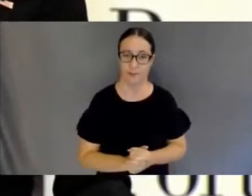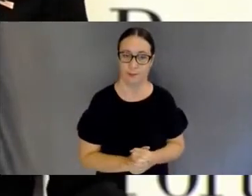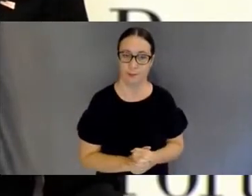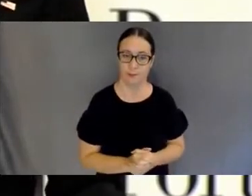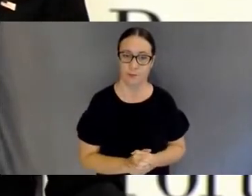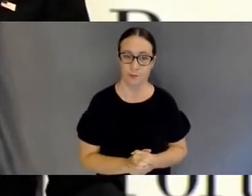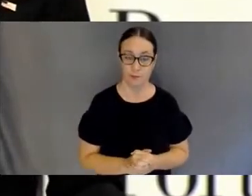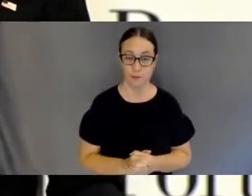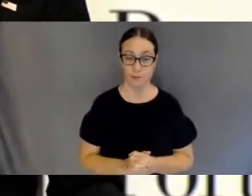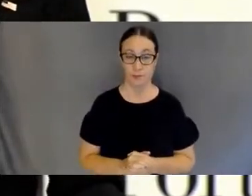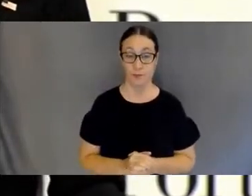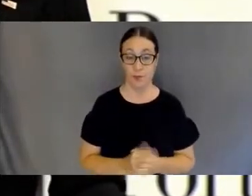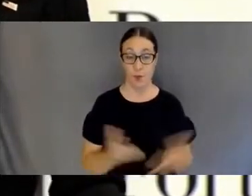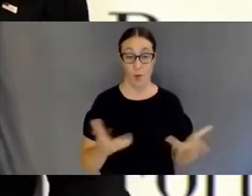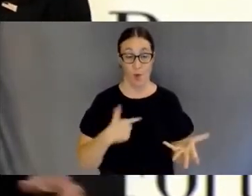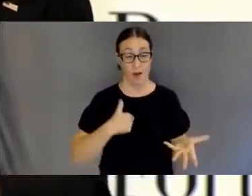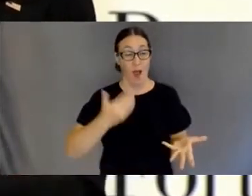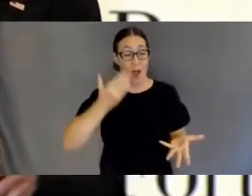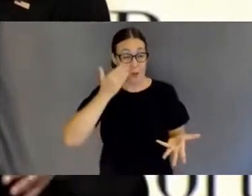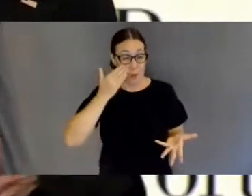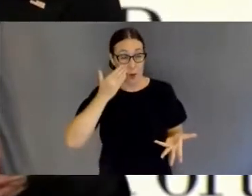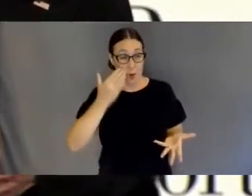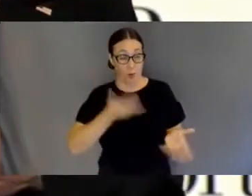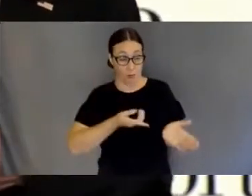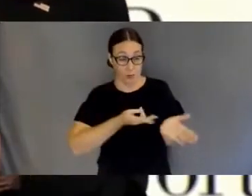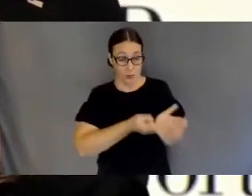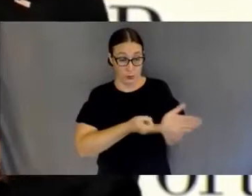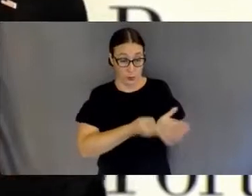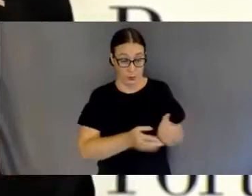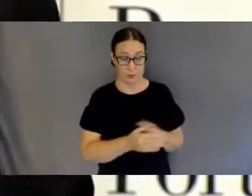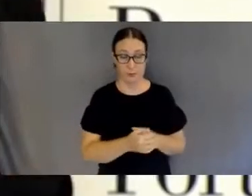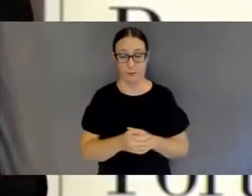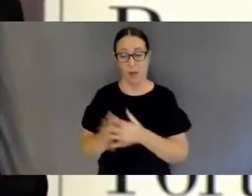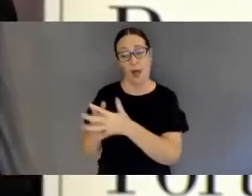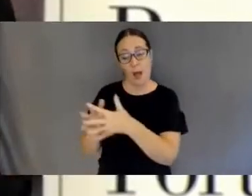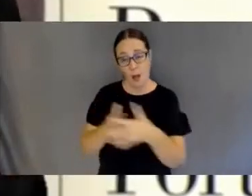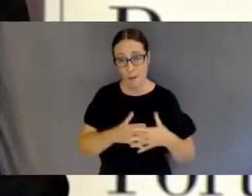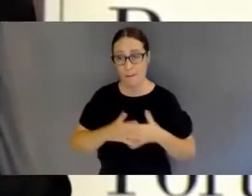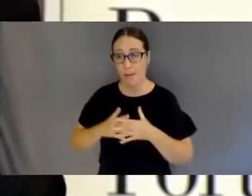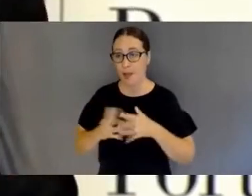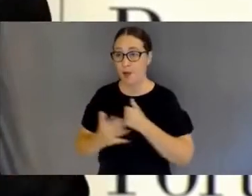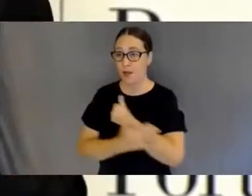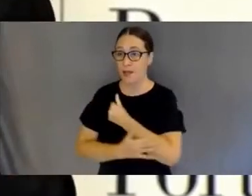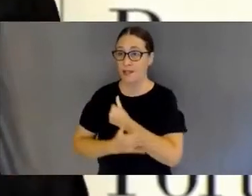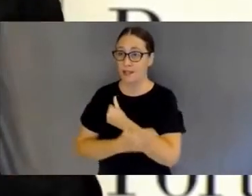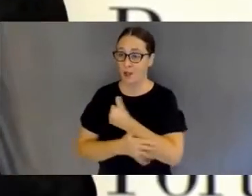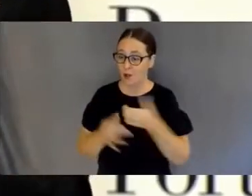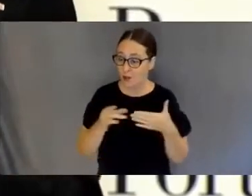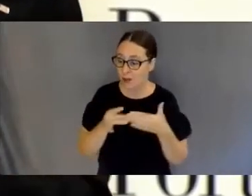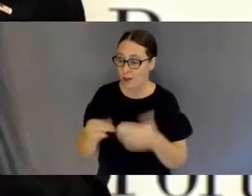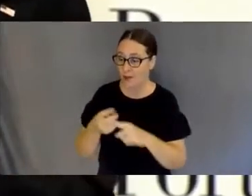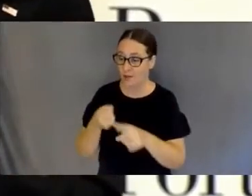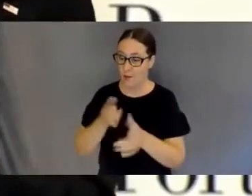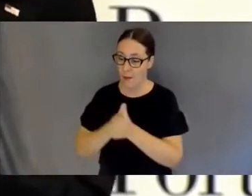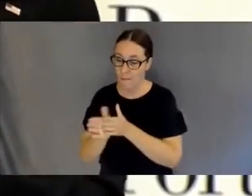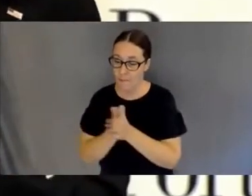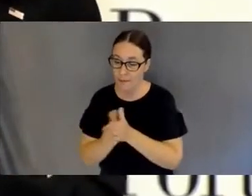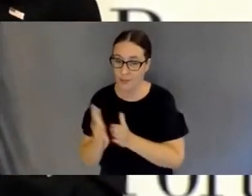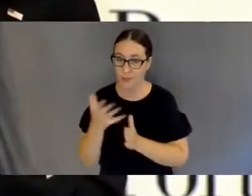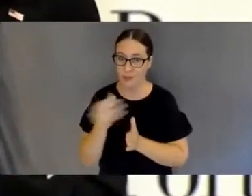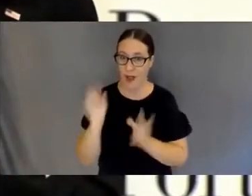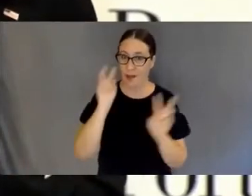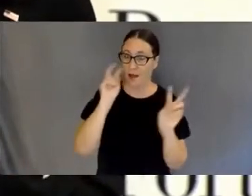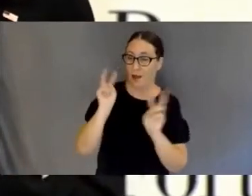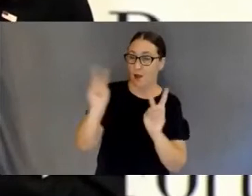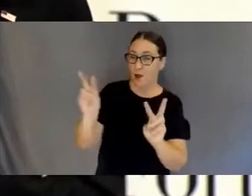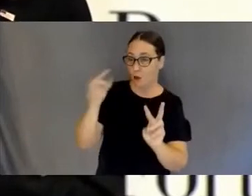Here's what I know to be true. America is a nation that is driven by the ambition and the aspirations